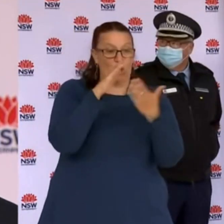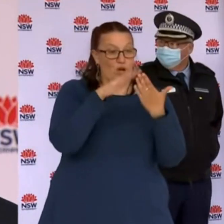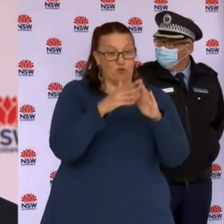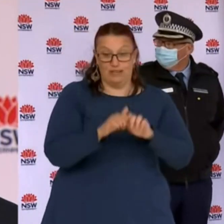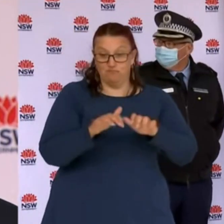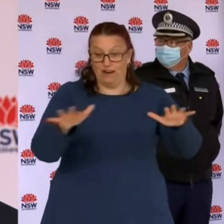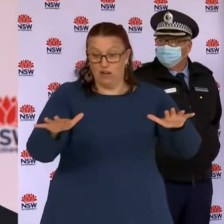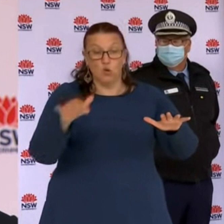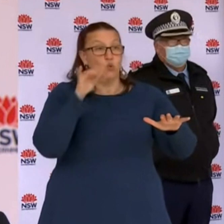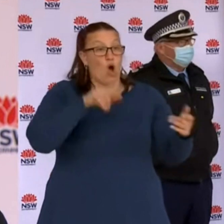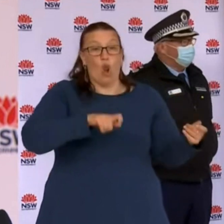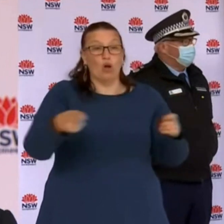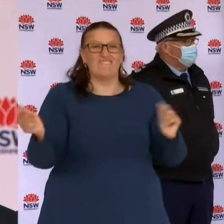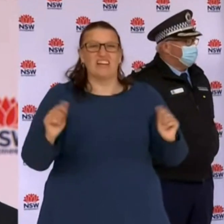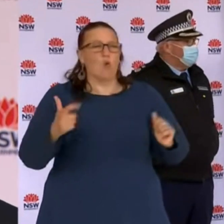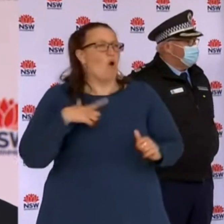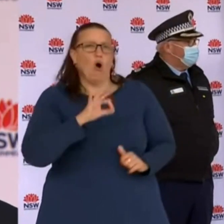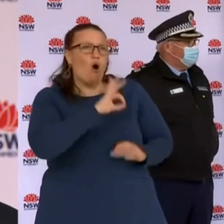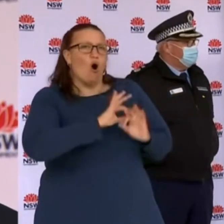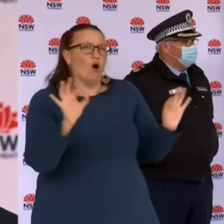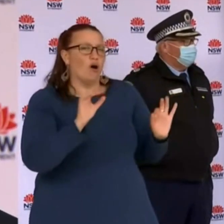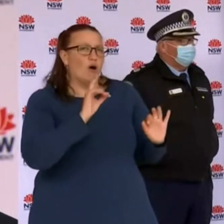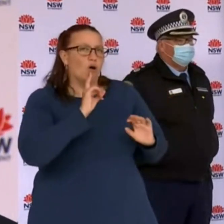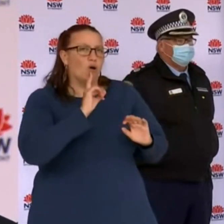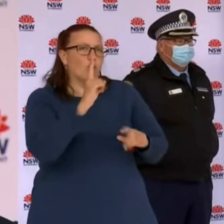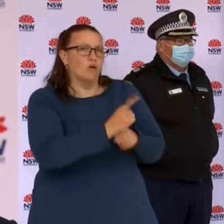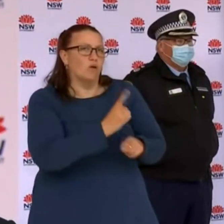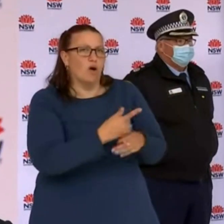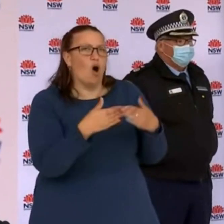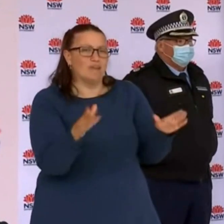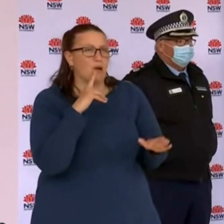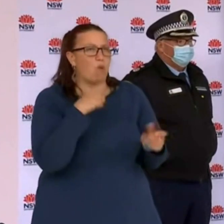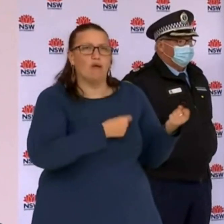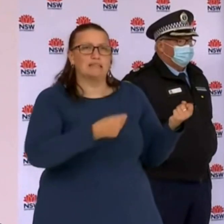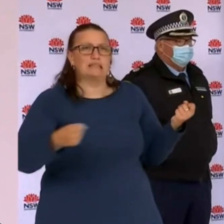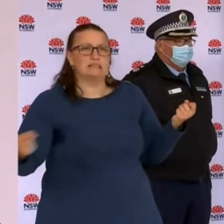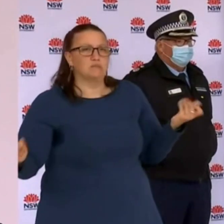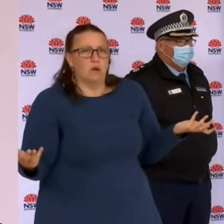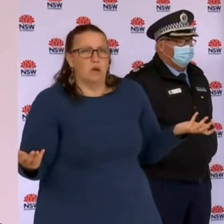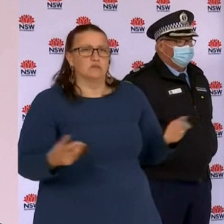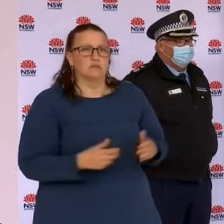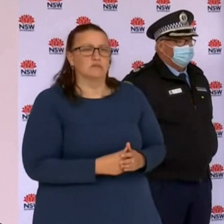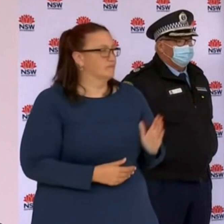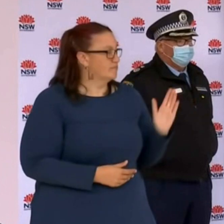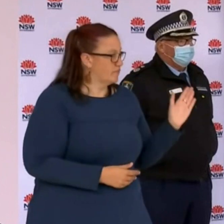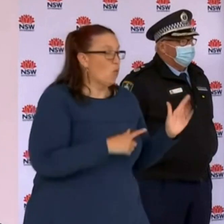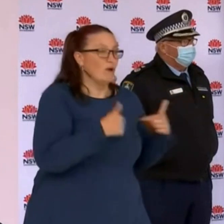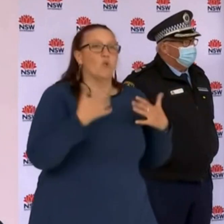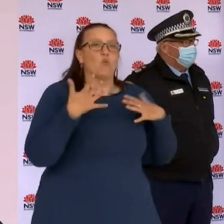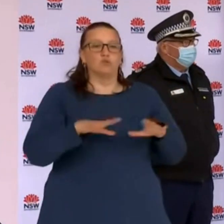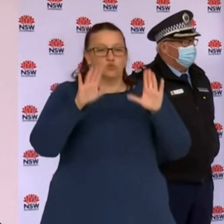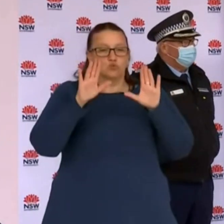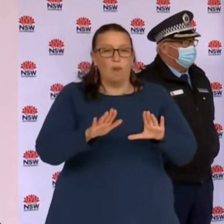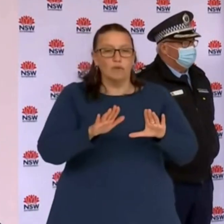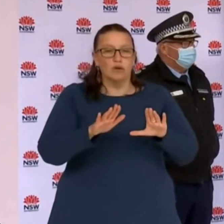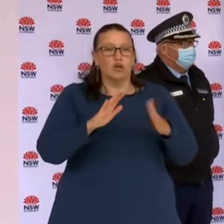you're not going to lift the lockdown. But we are clearly trying to achieve stopping the transmission through the community.